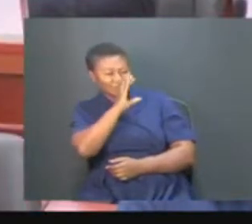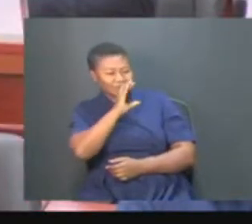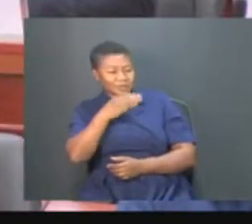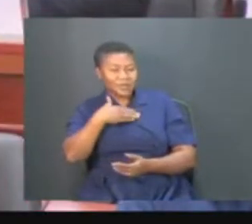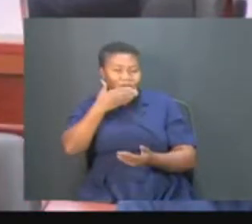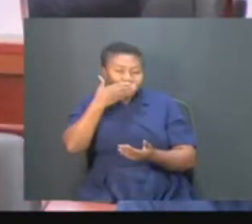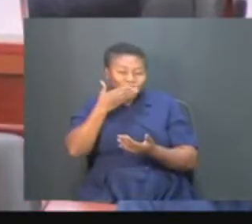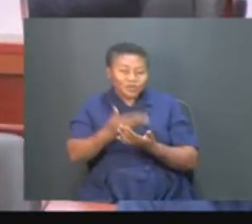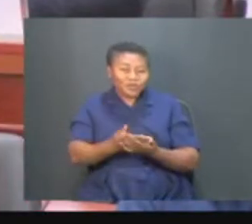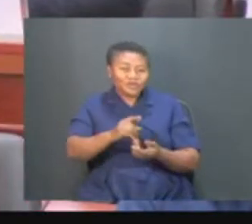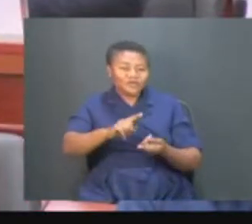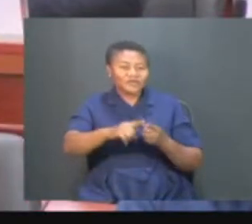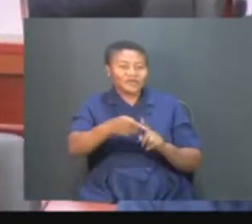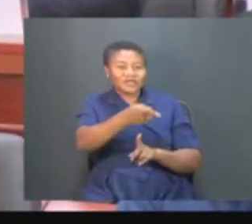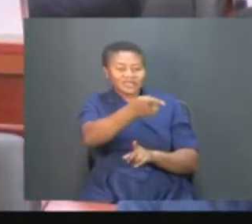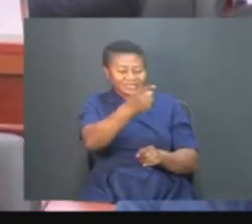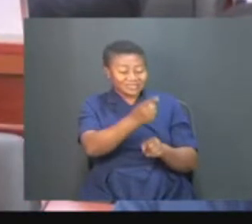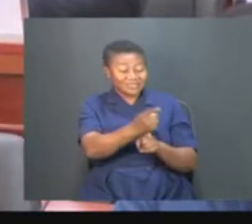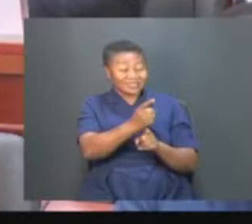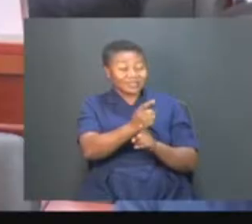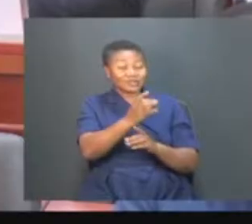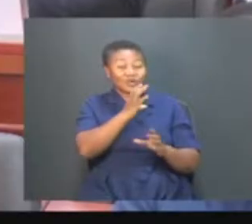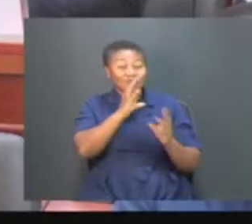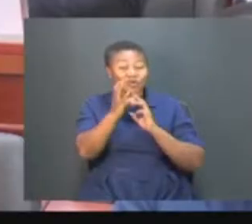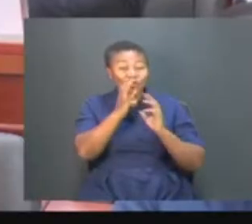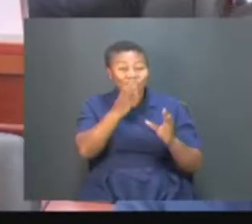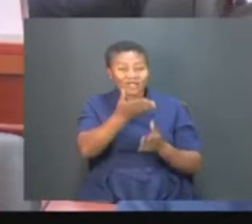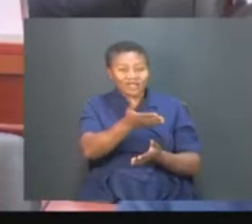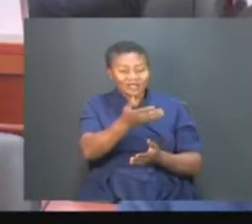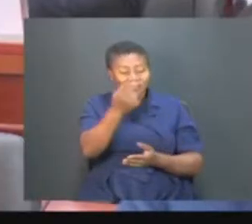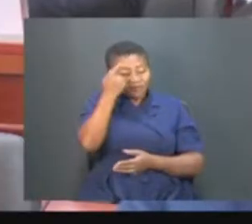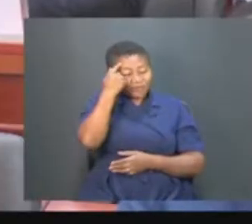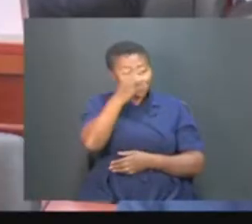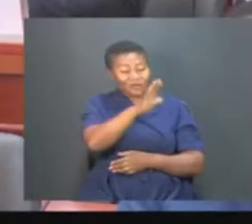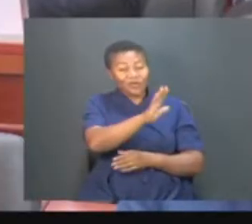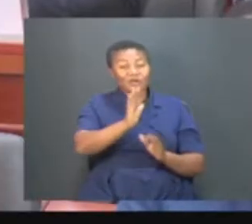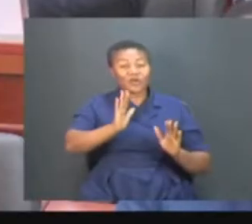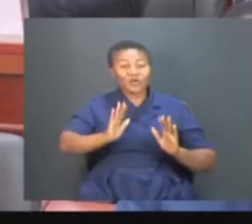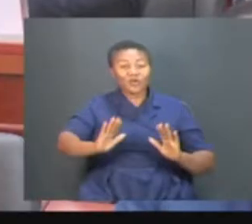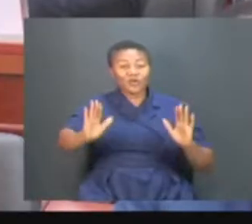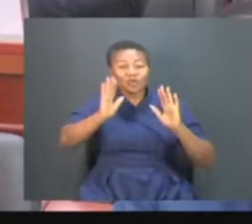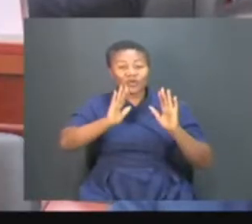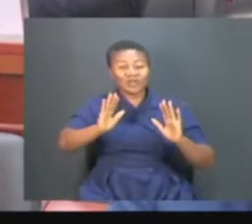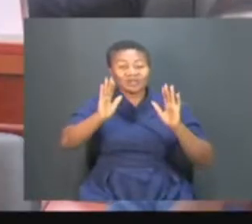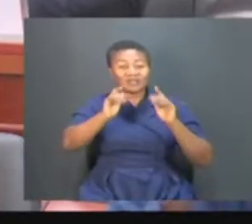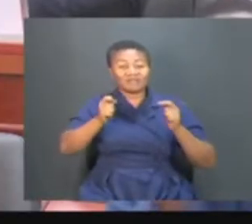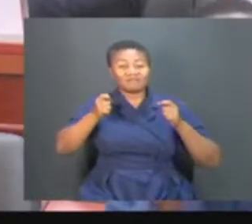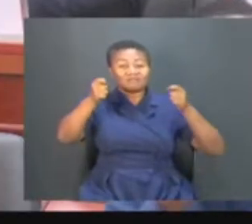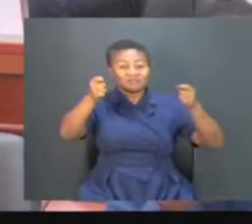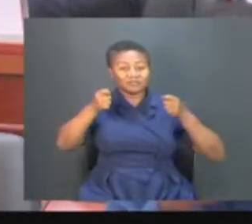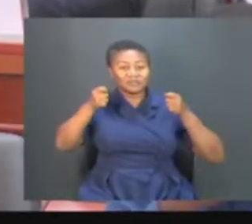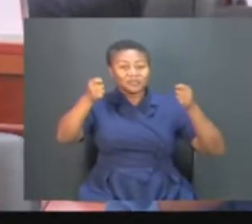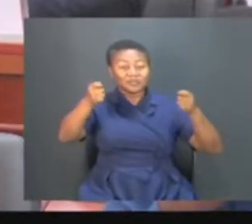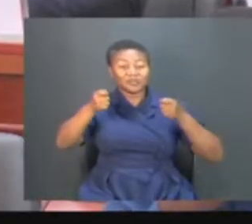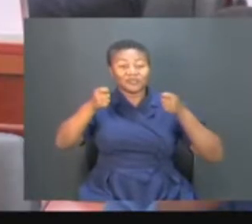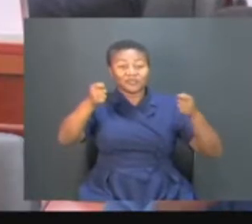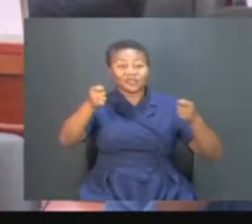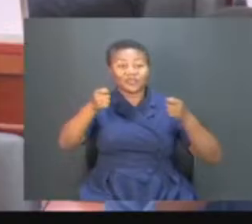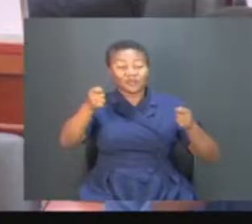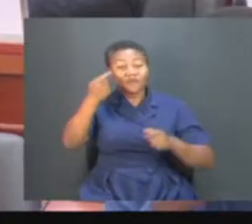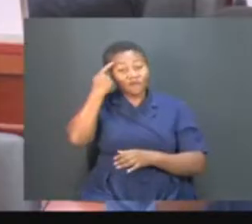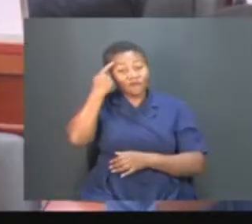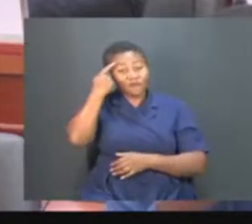to congratulate him for the vigorous campaign he mounted in defense of